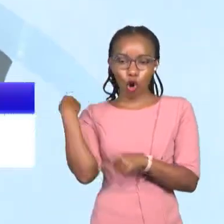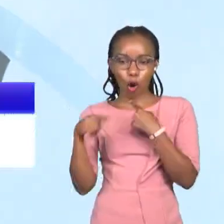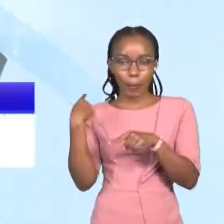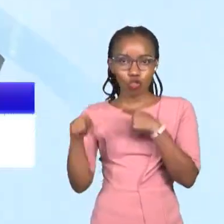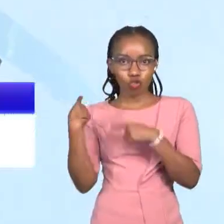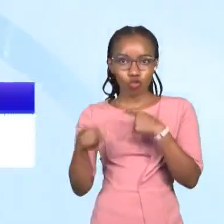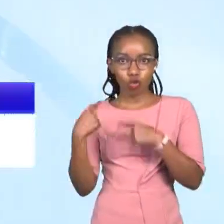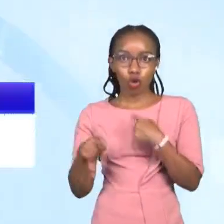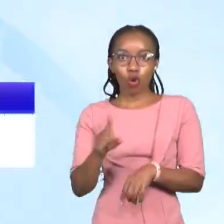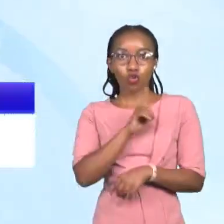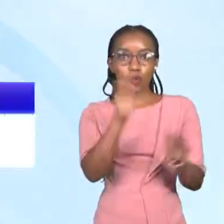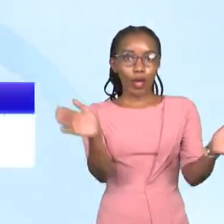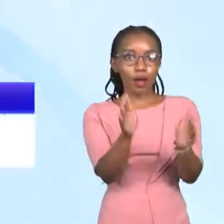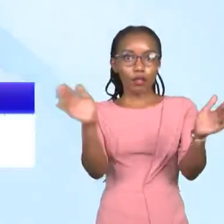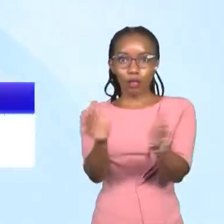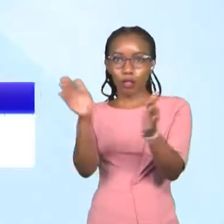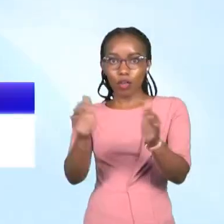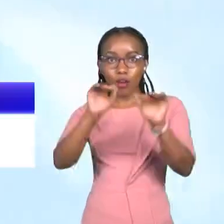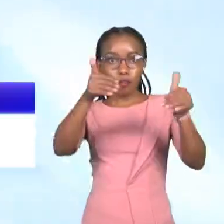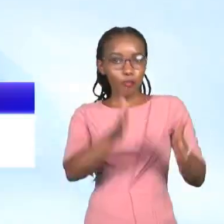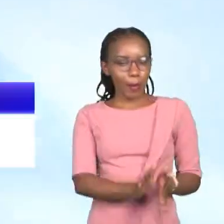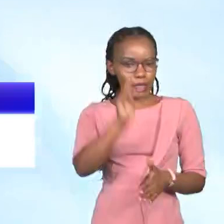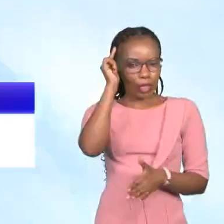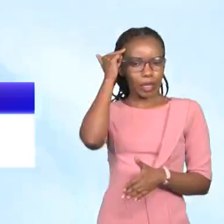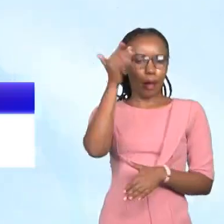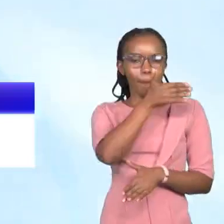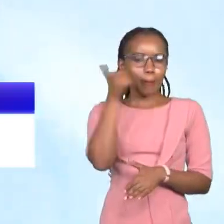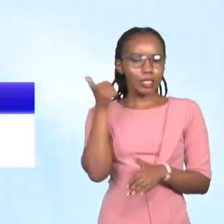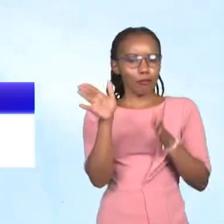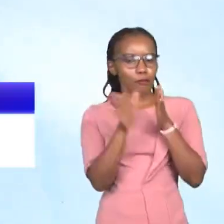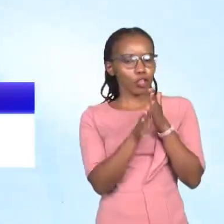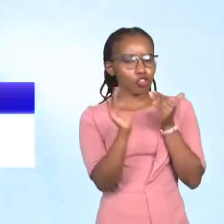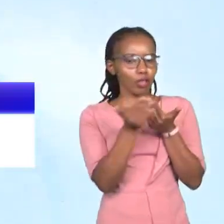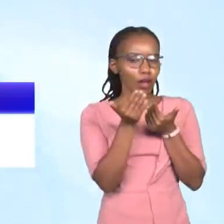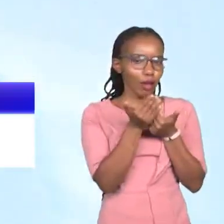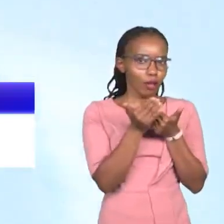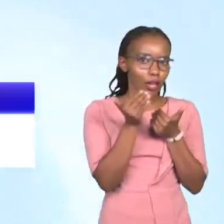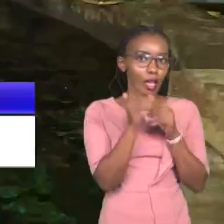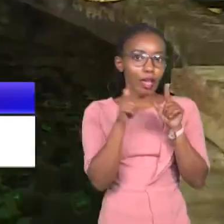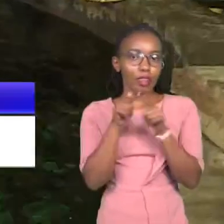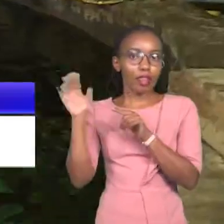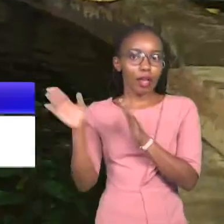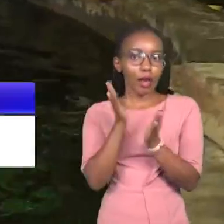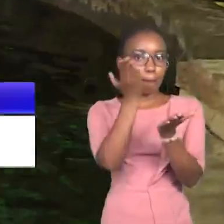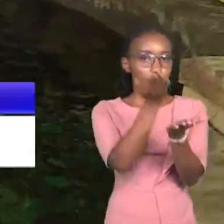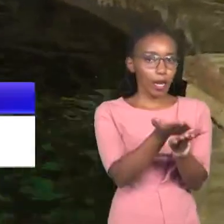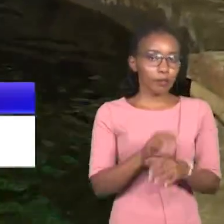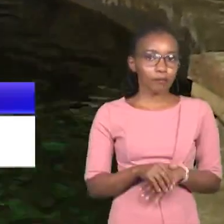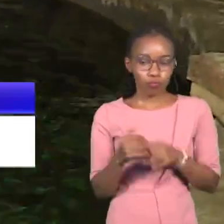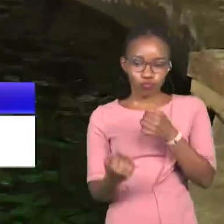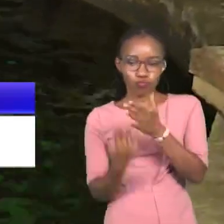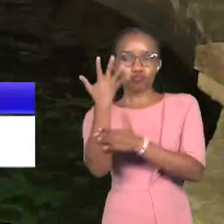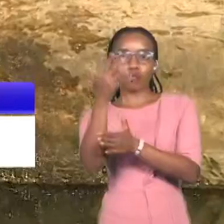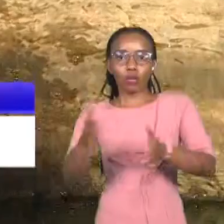this case, we've encouraged farmers who think that they have been doing best aquaculture practices in their farms to apply. From the growing